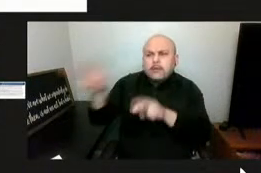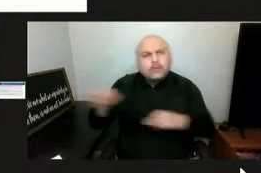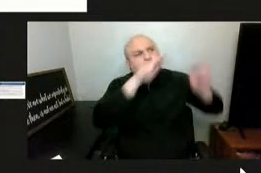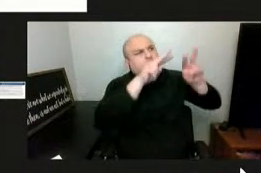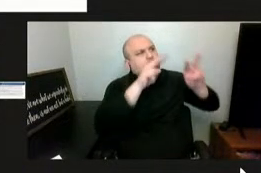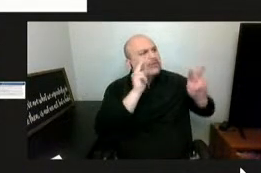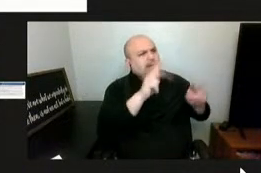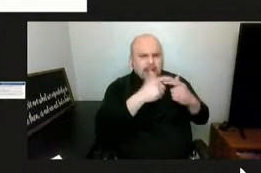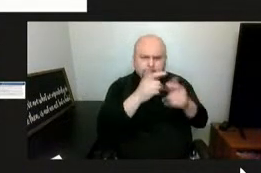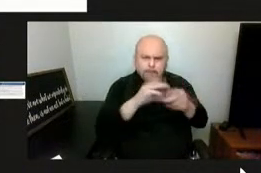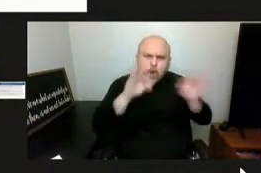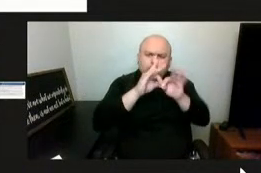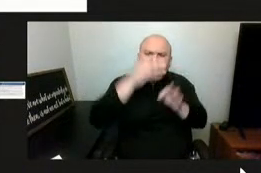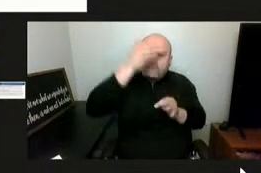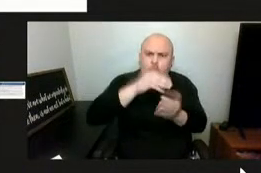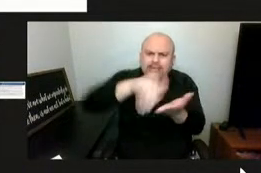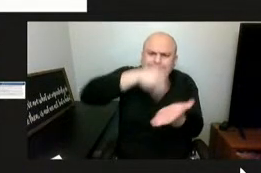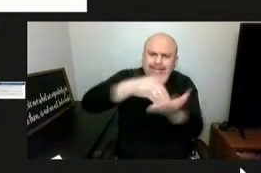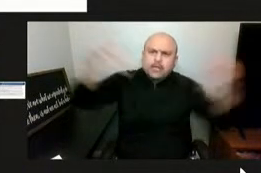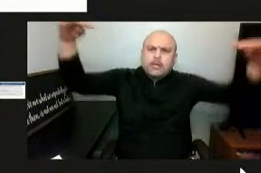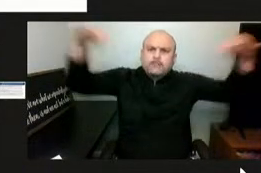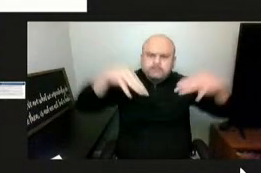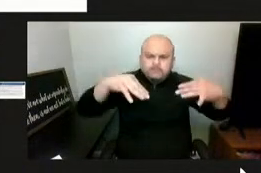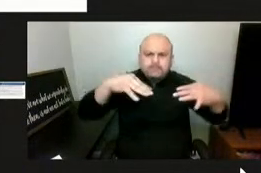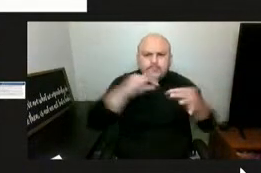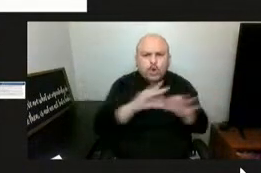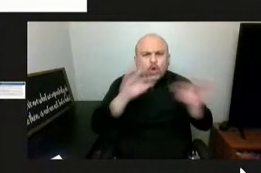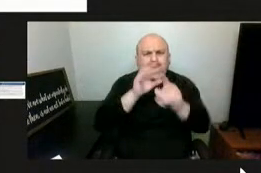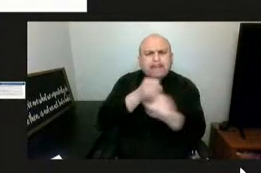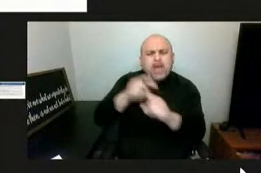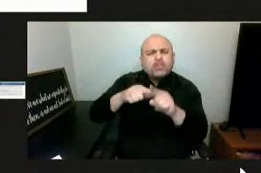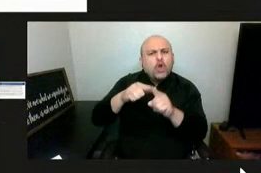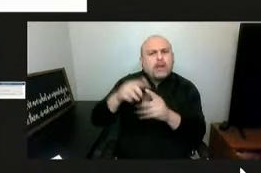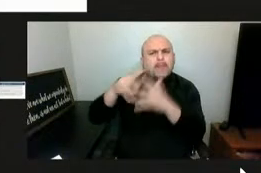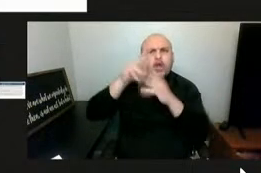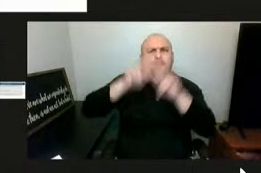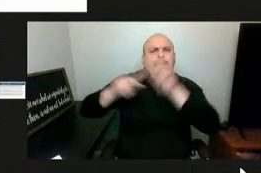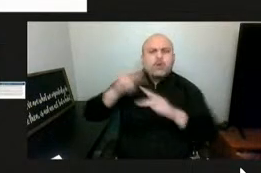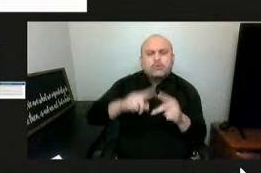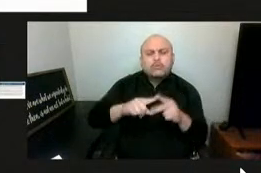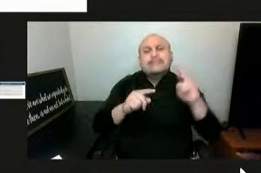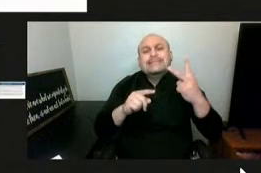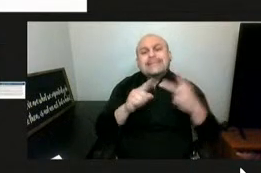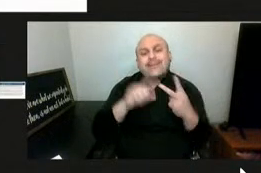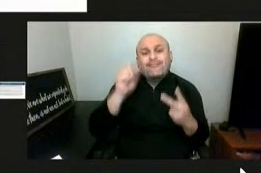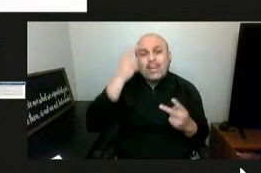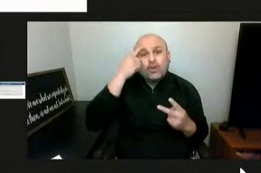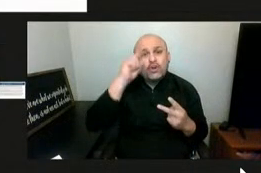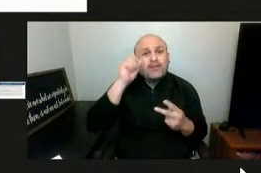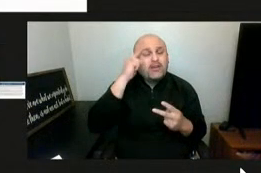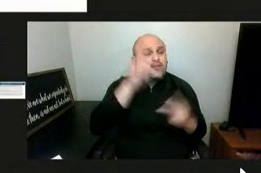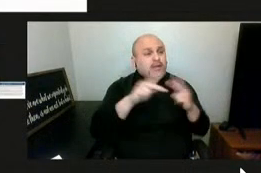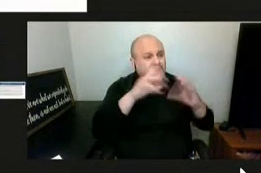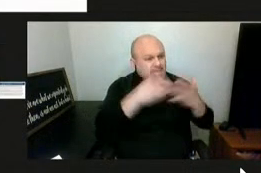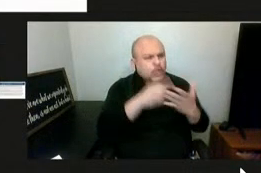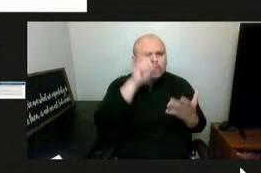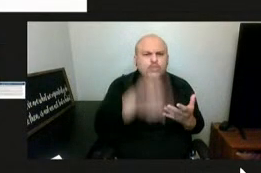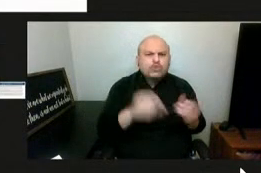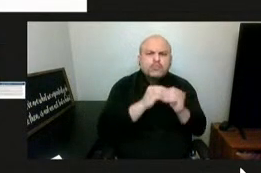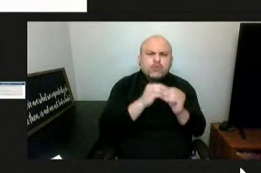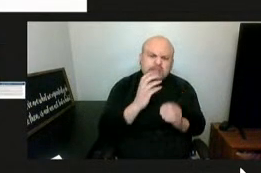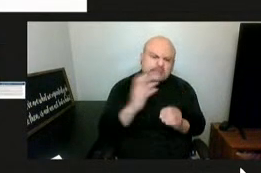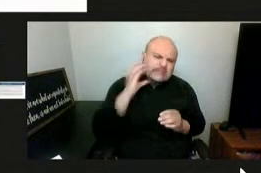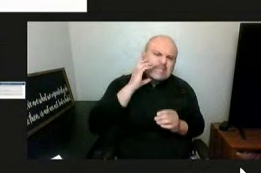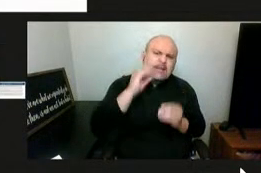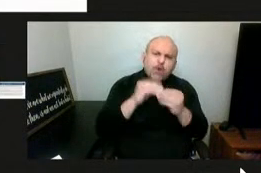important impacts on the American people. Second, the federal government should support a robust collaboration between Health and